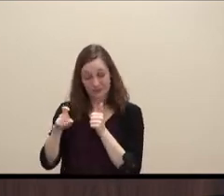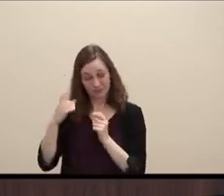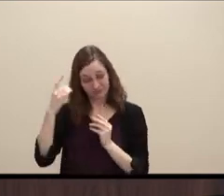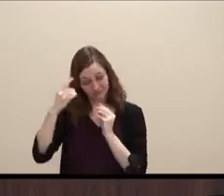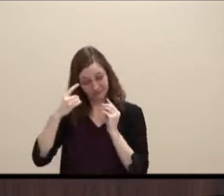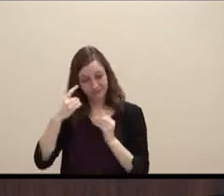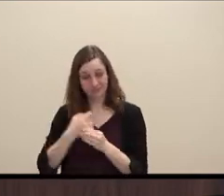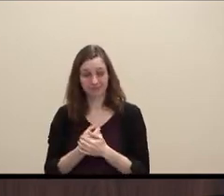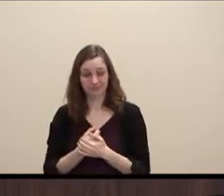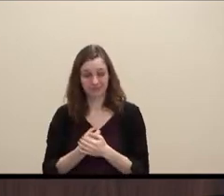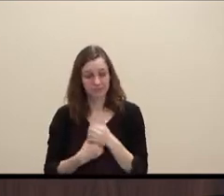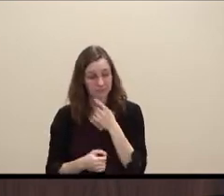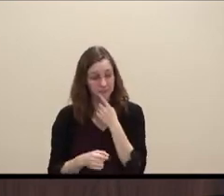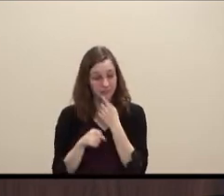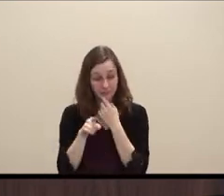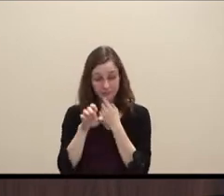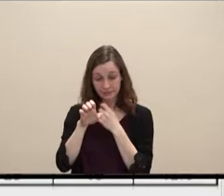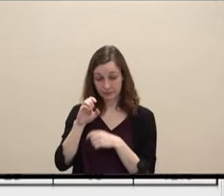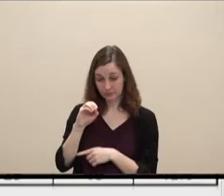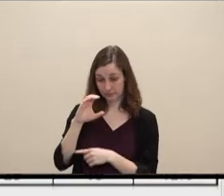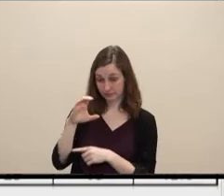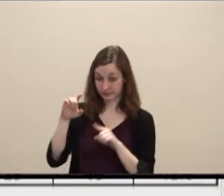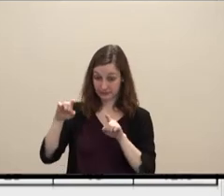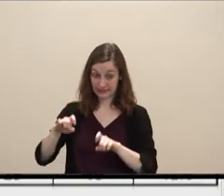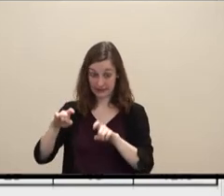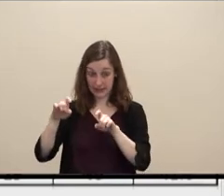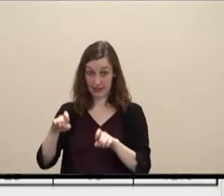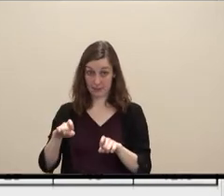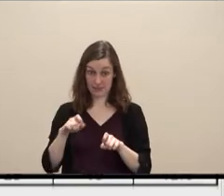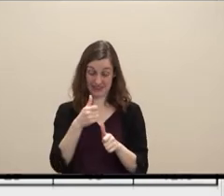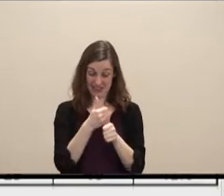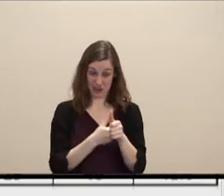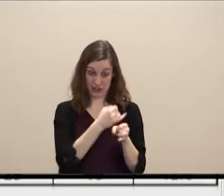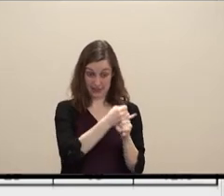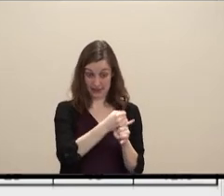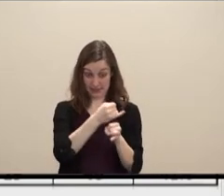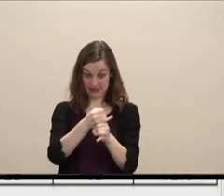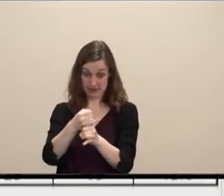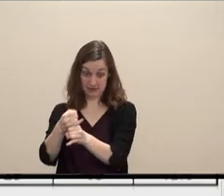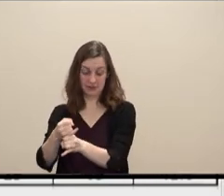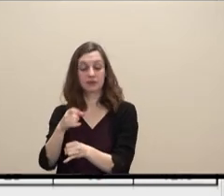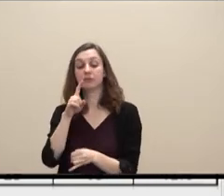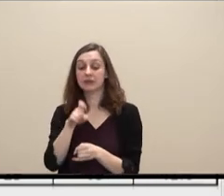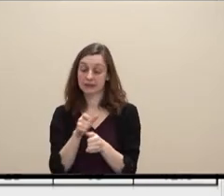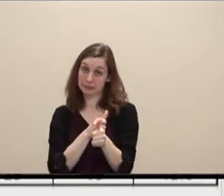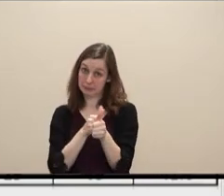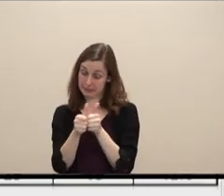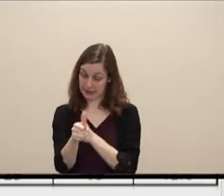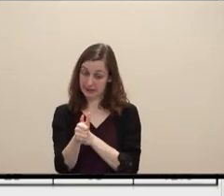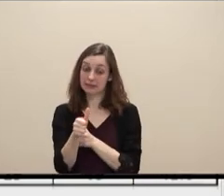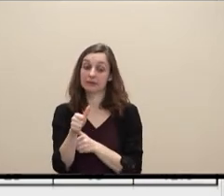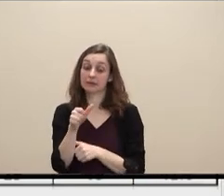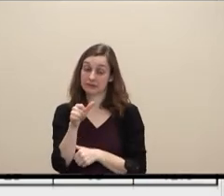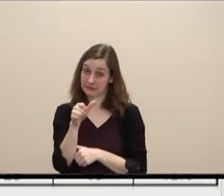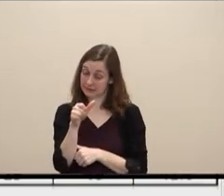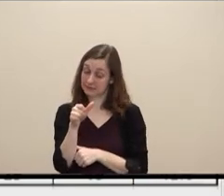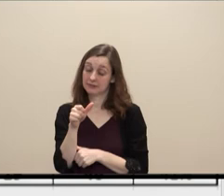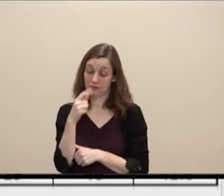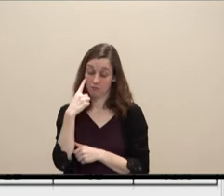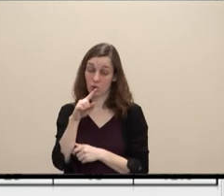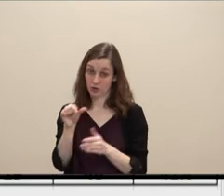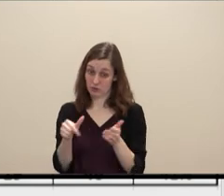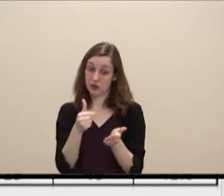So for the end of course exams by campus, students must pass the EOCs to graduate, even the class of